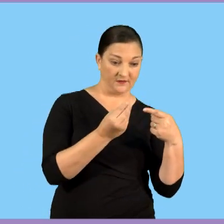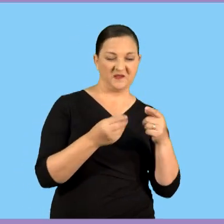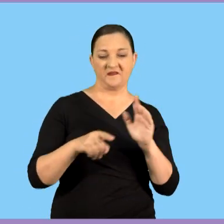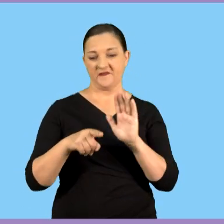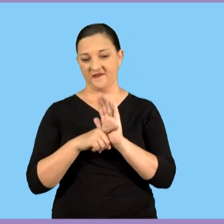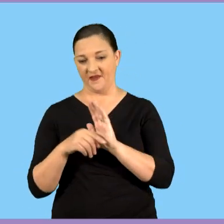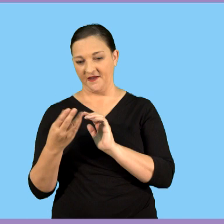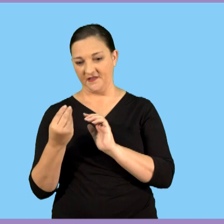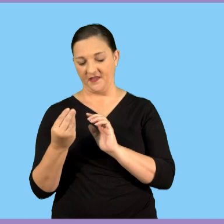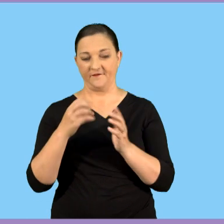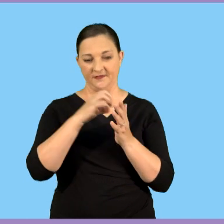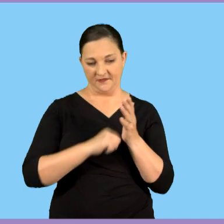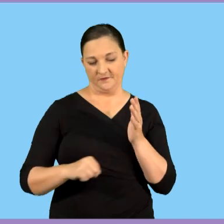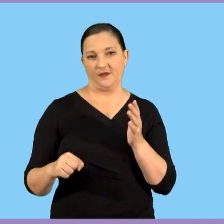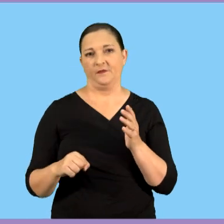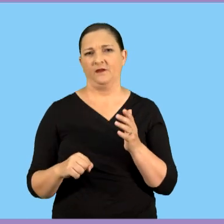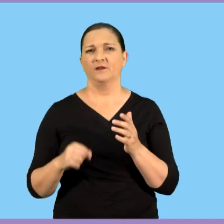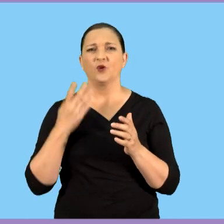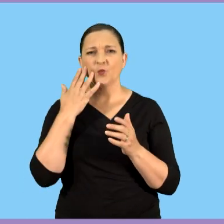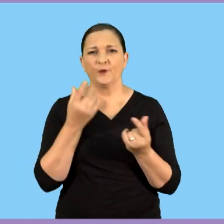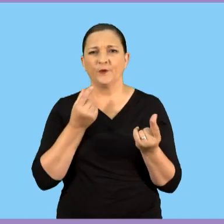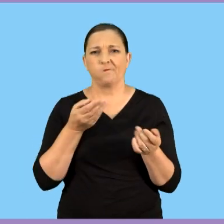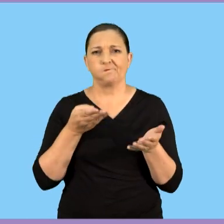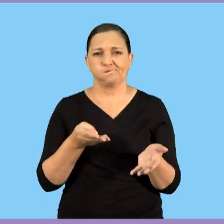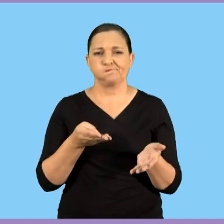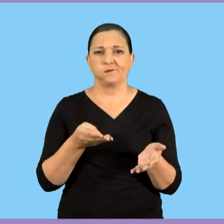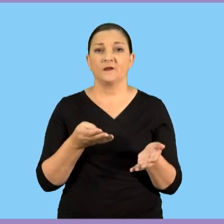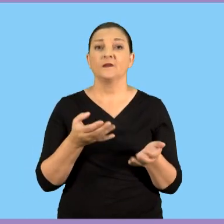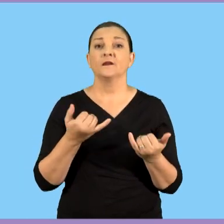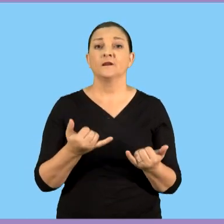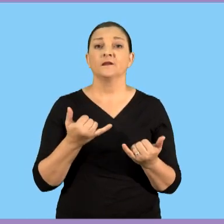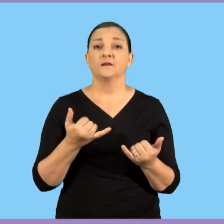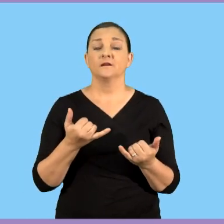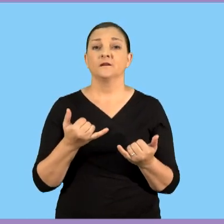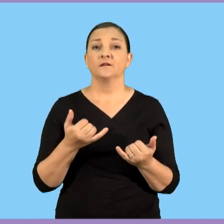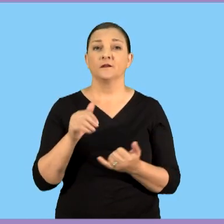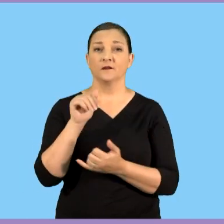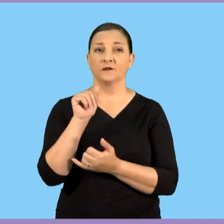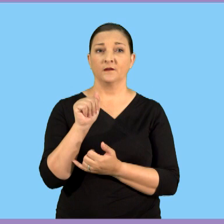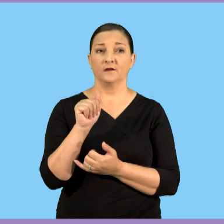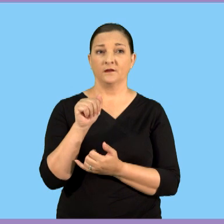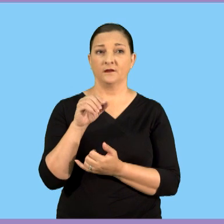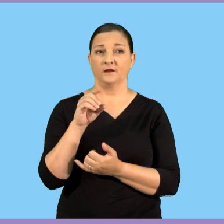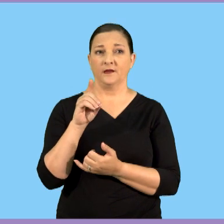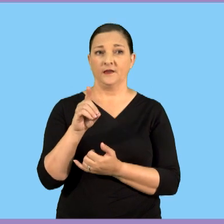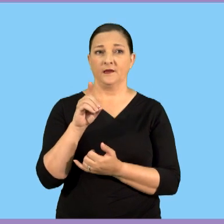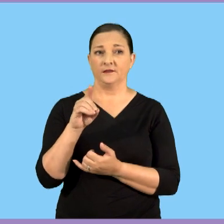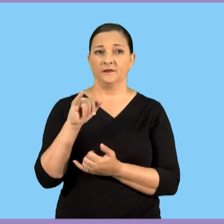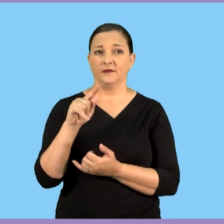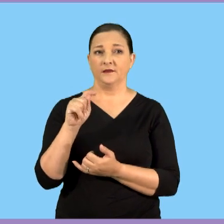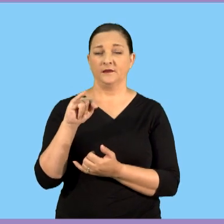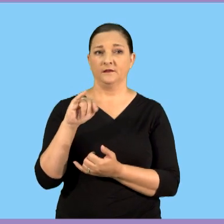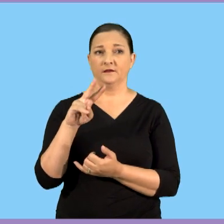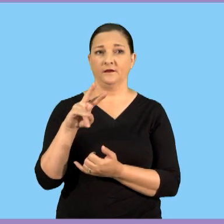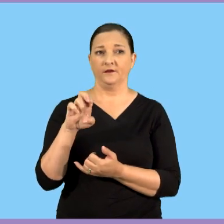negative number. So when we subtract a positive number or a negative number, it is the same as adding its additive inverse.